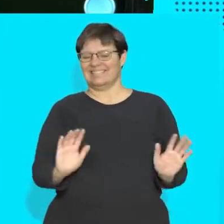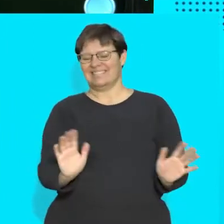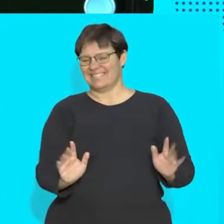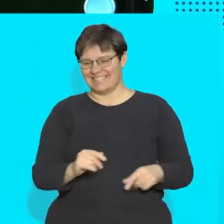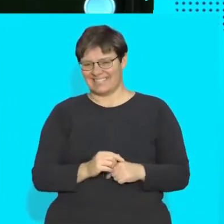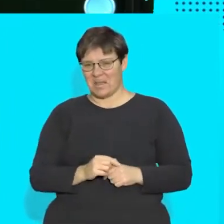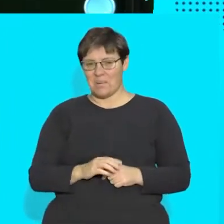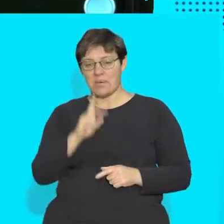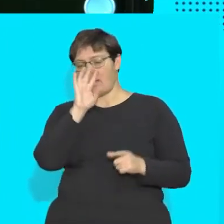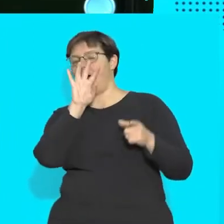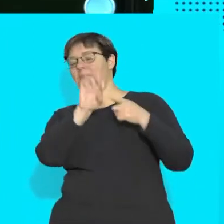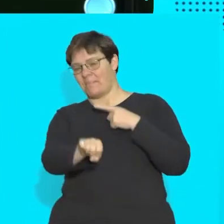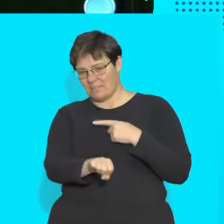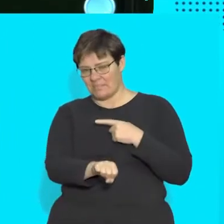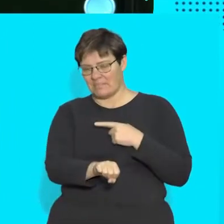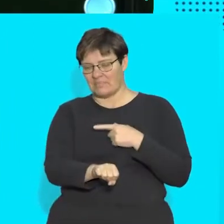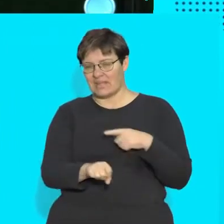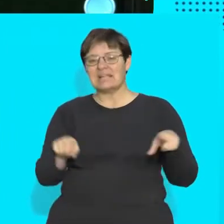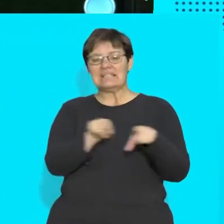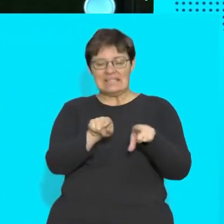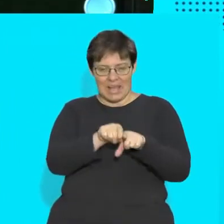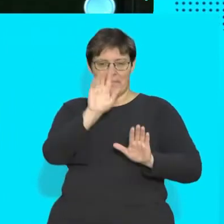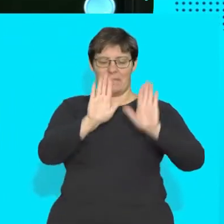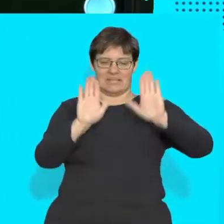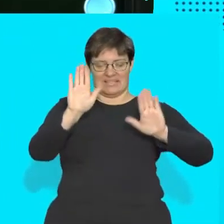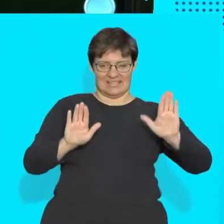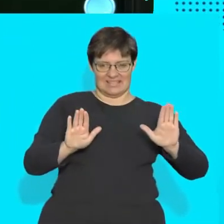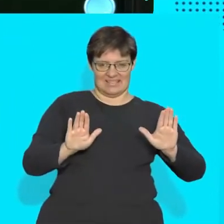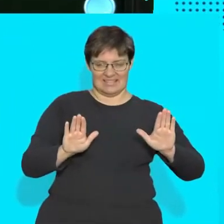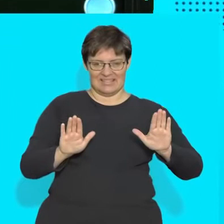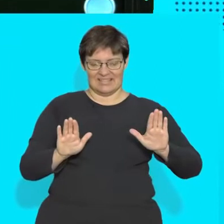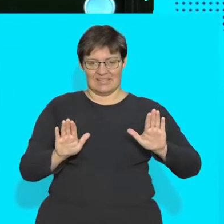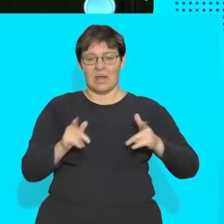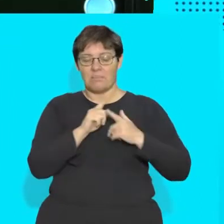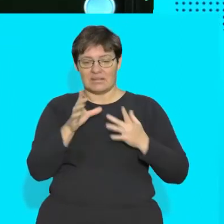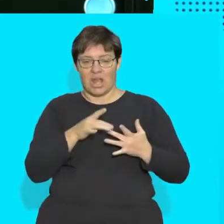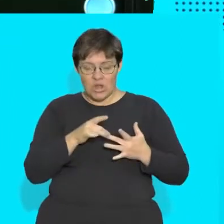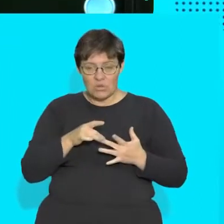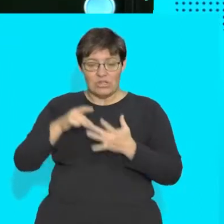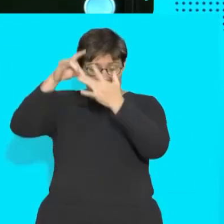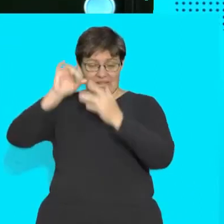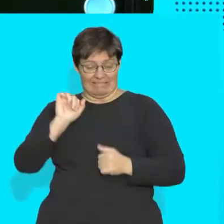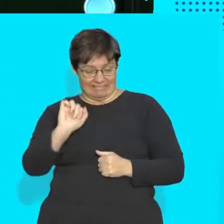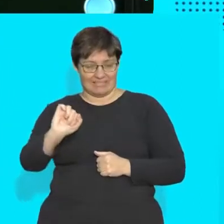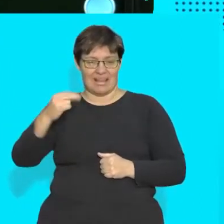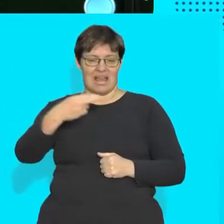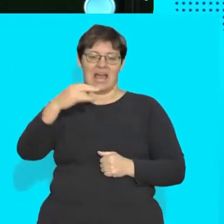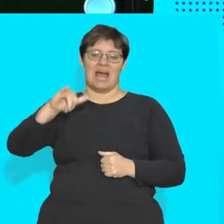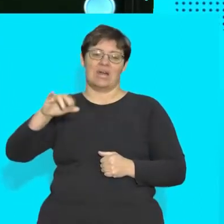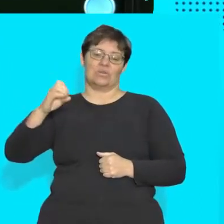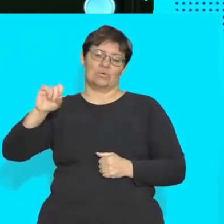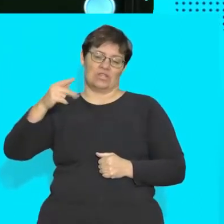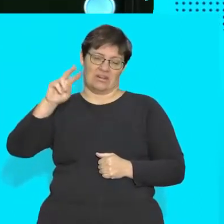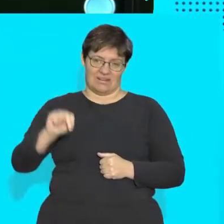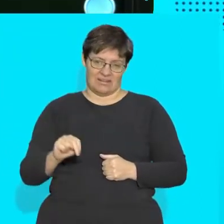You just need to recognize that you get the same pattern, and it's unique for hydrogen.